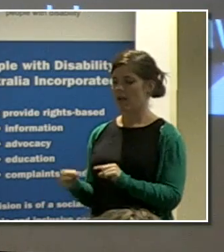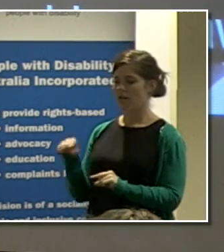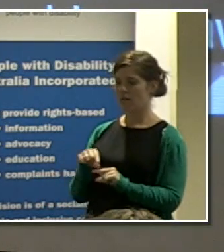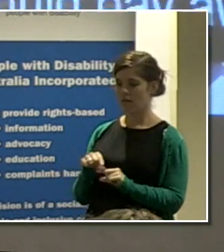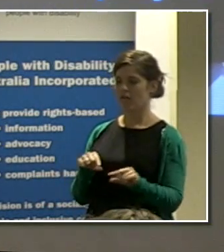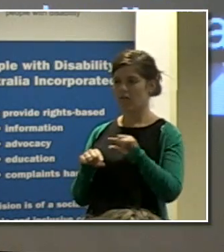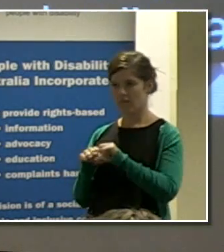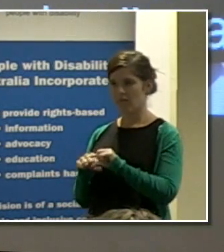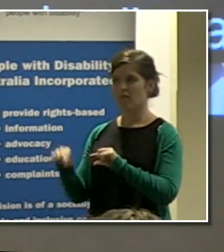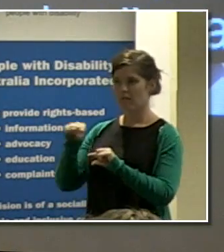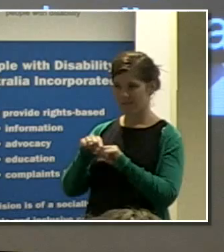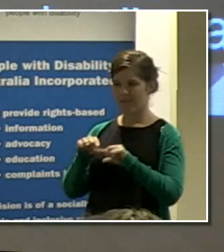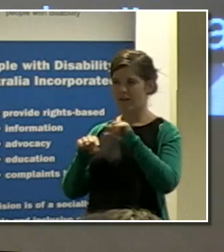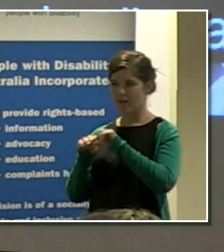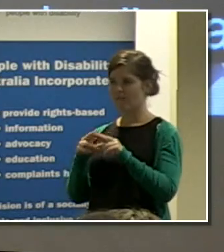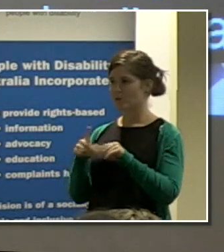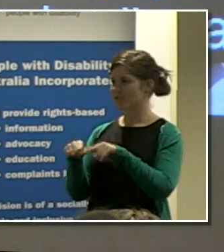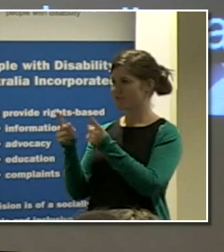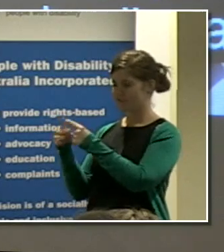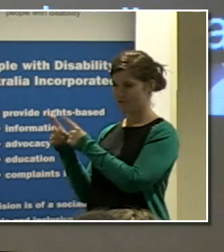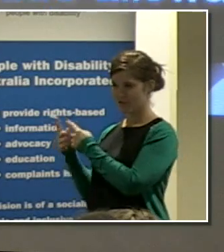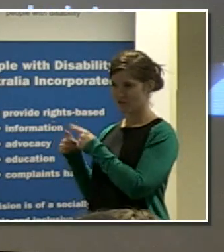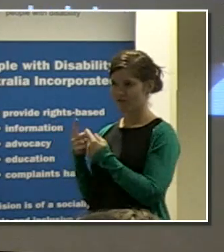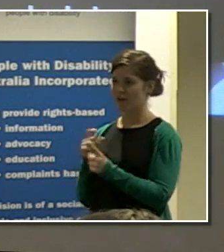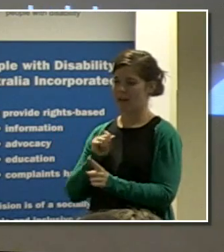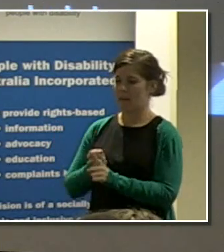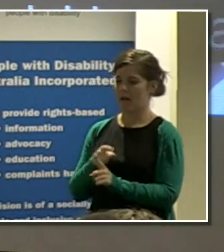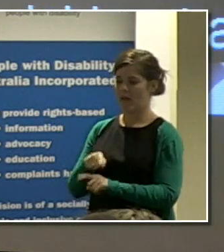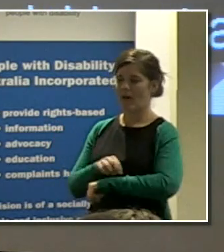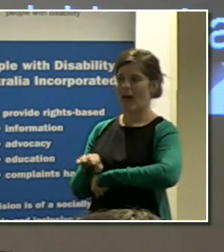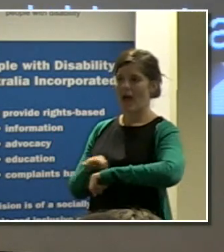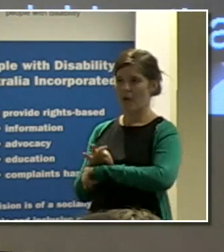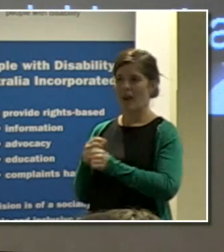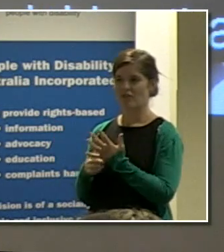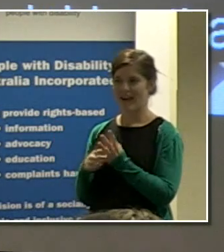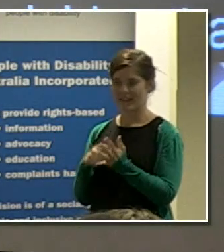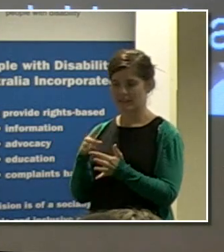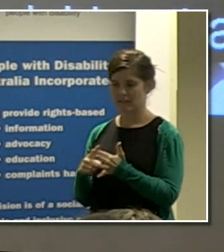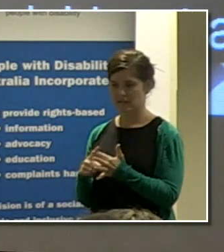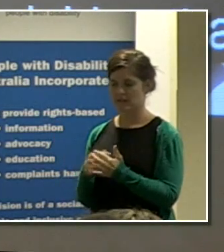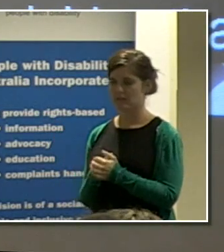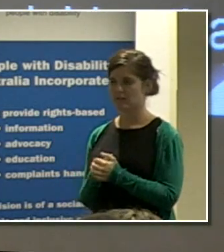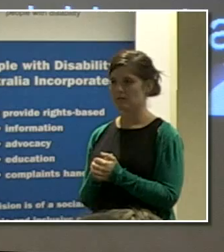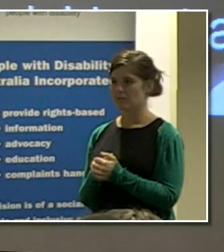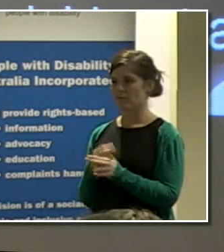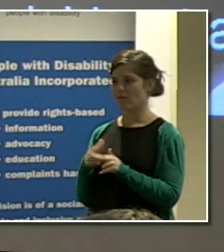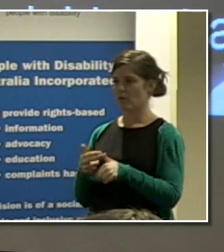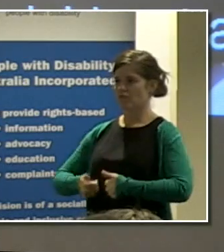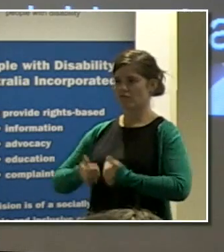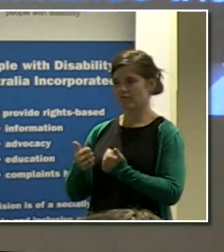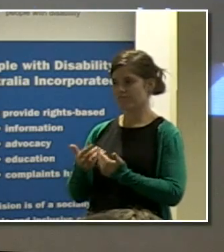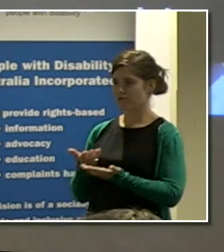for all of the variables that would impact upon reasonable service